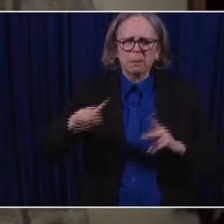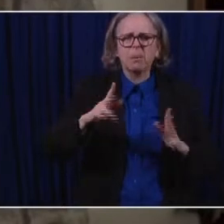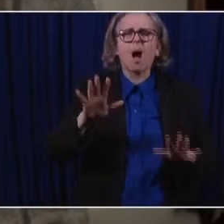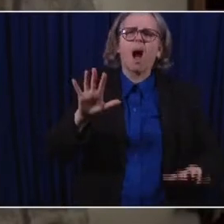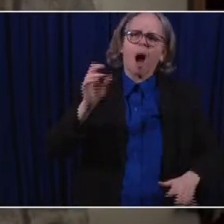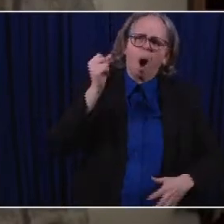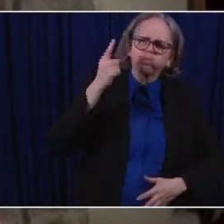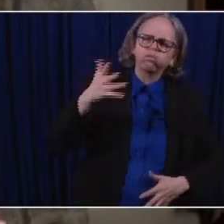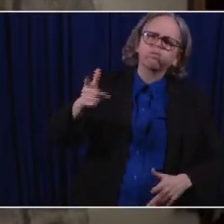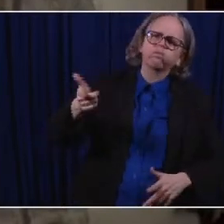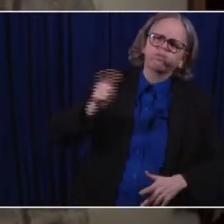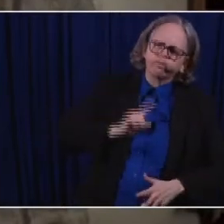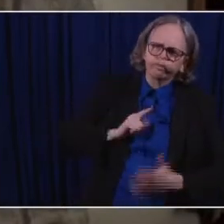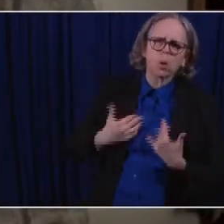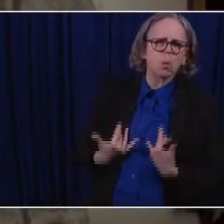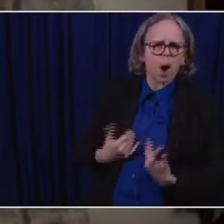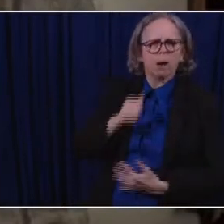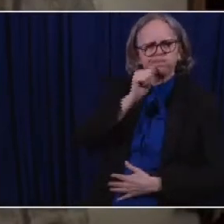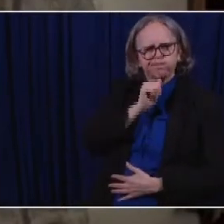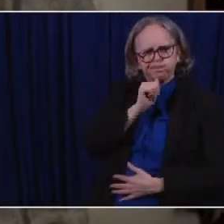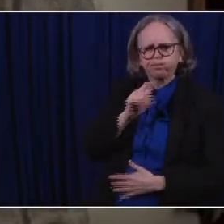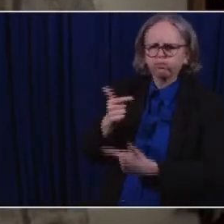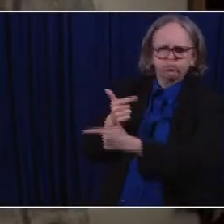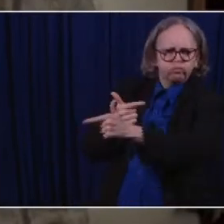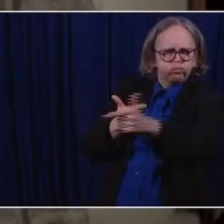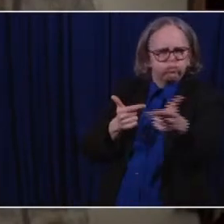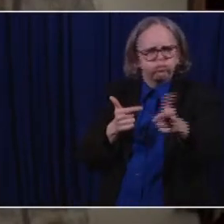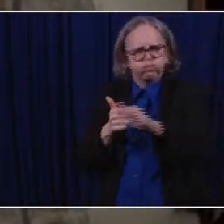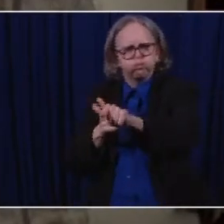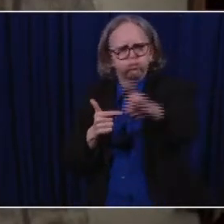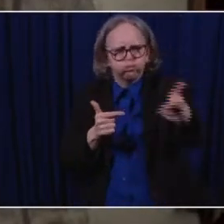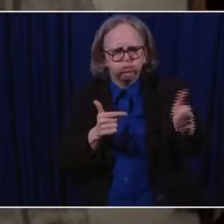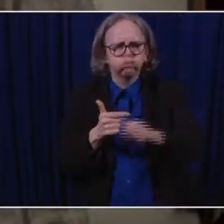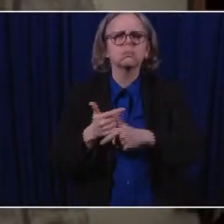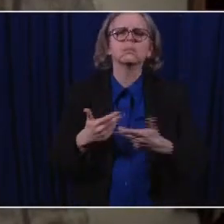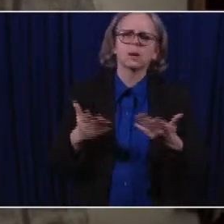care about people who are 65 years of age and older. So.